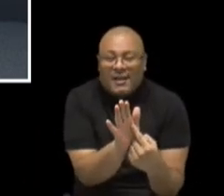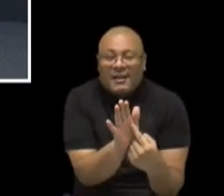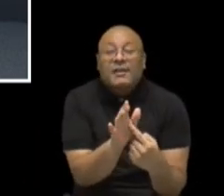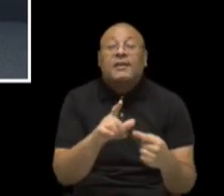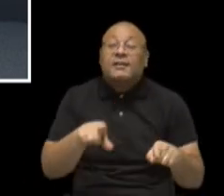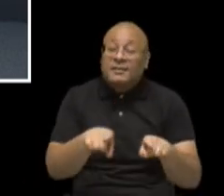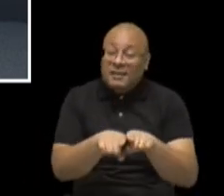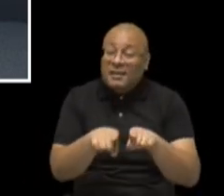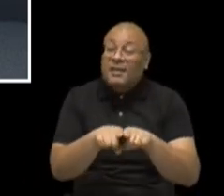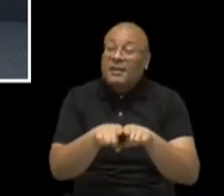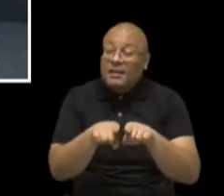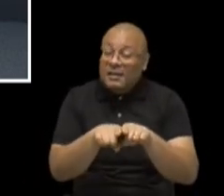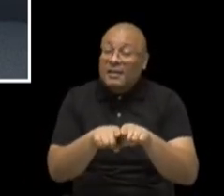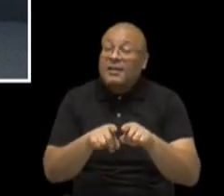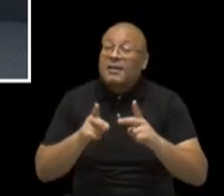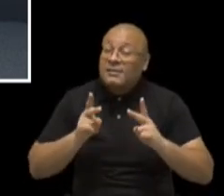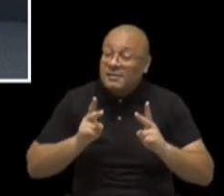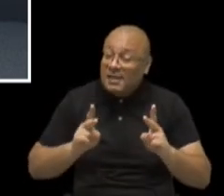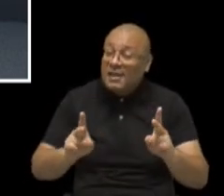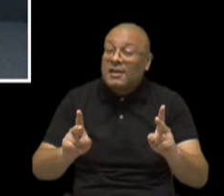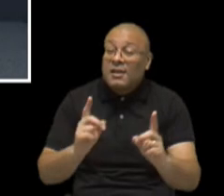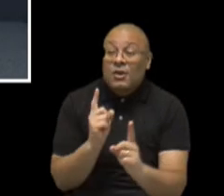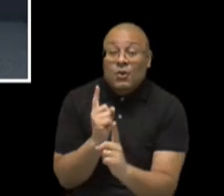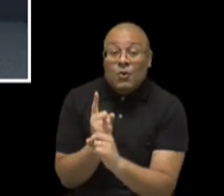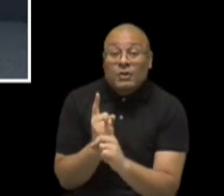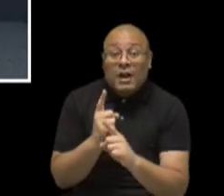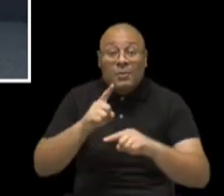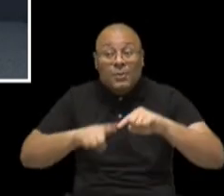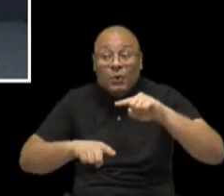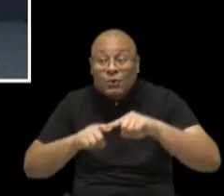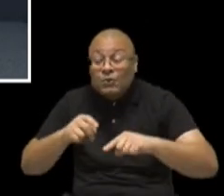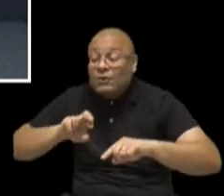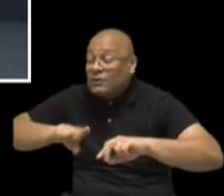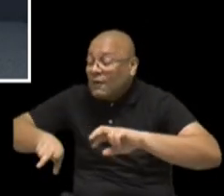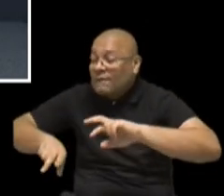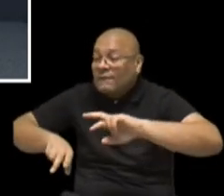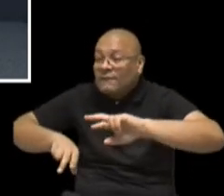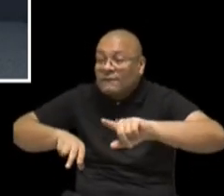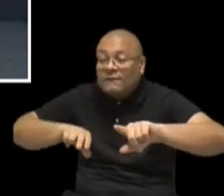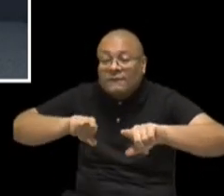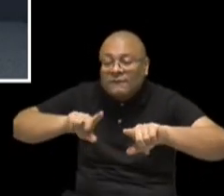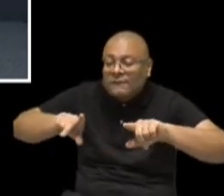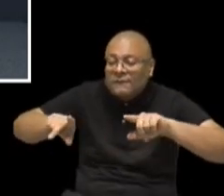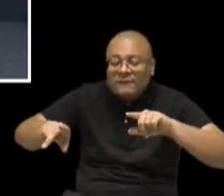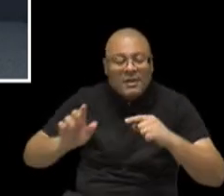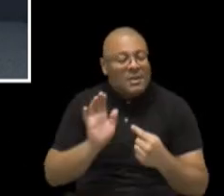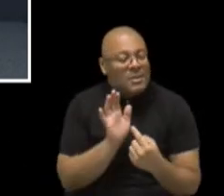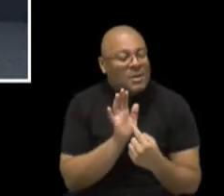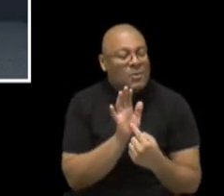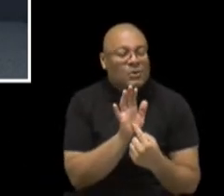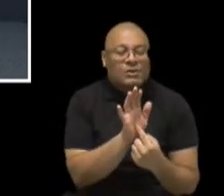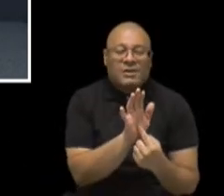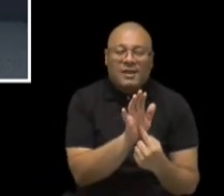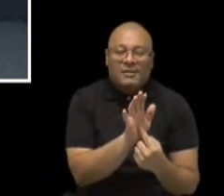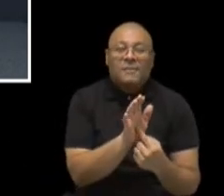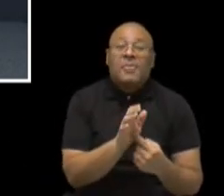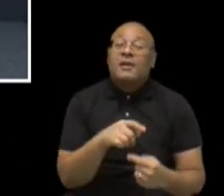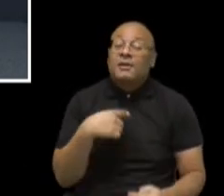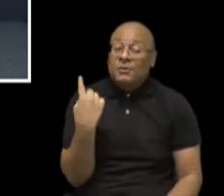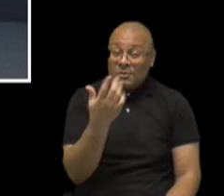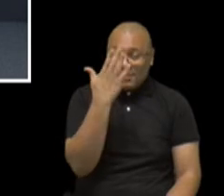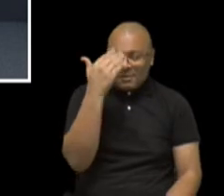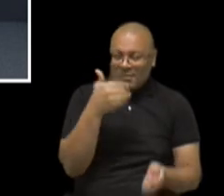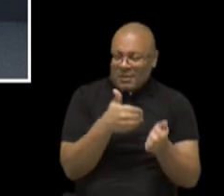flea markets where I find good things because of my eye. We want to know those secret